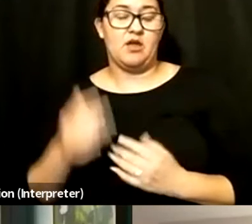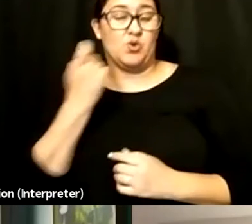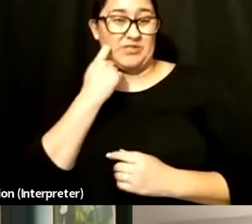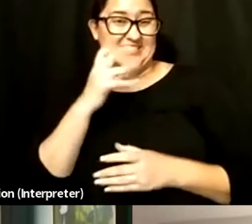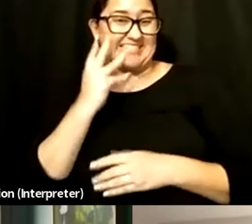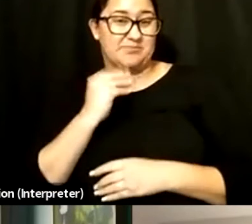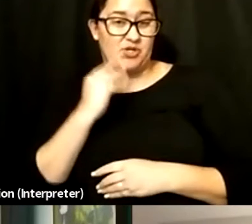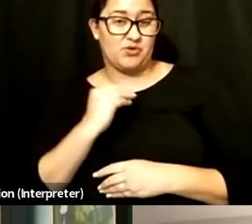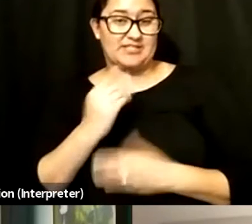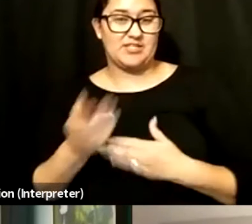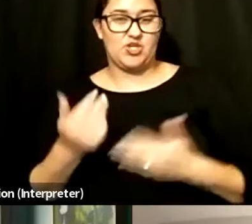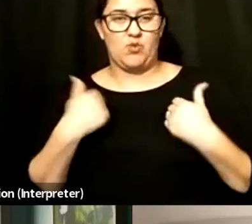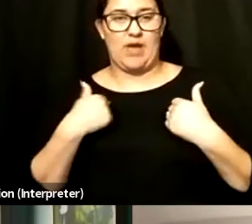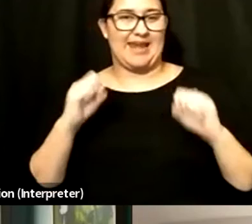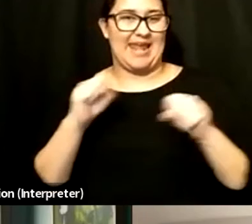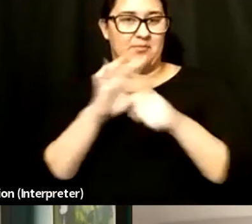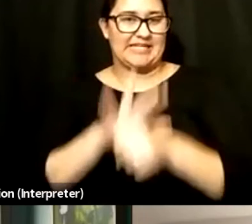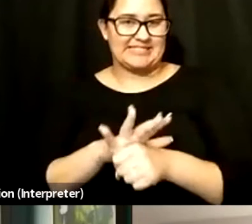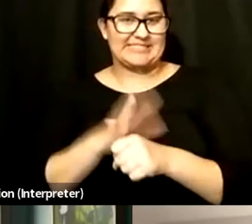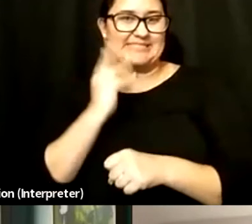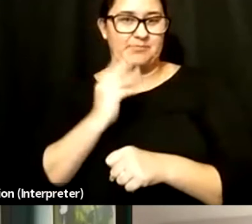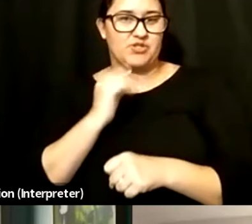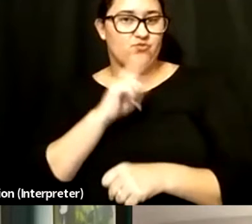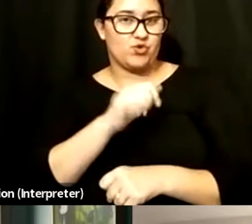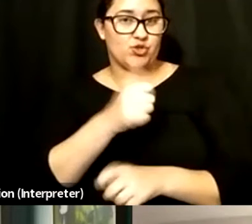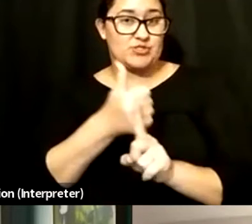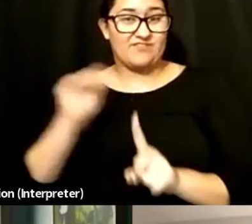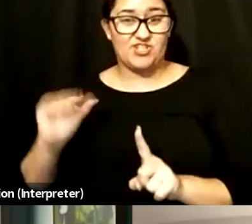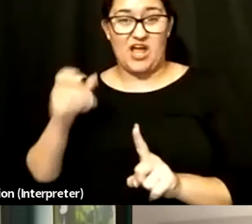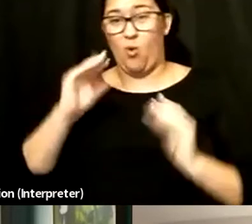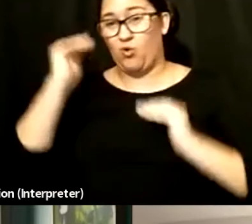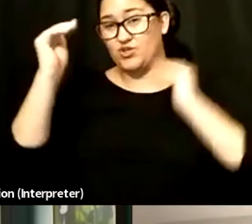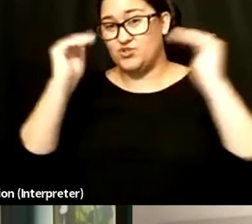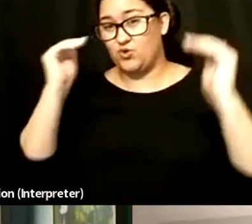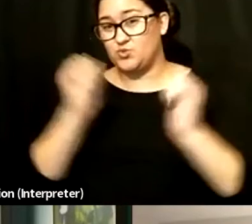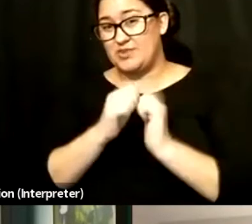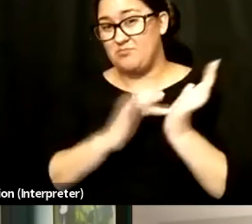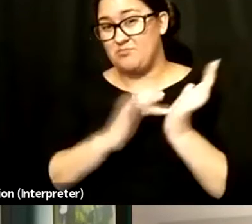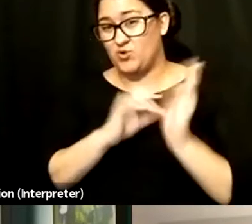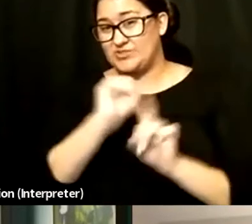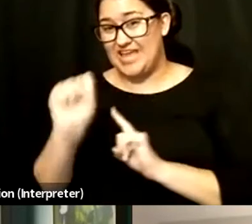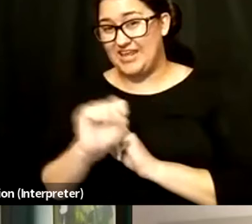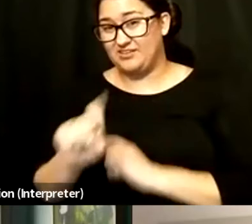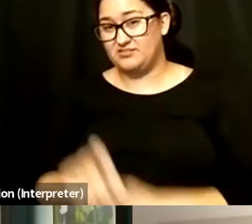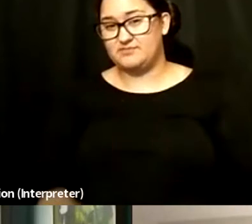of an ableist situation as a child or as an adult in the medical setting?